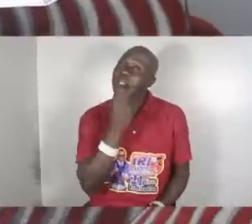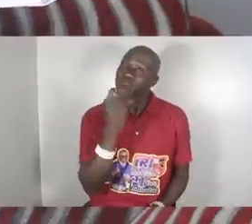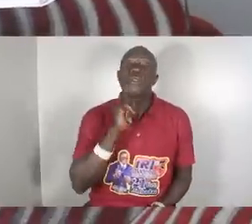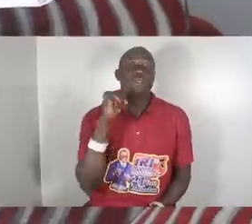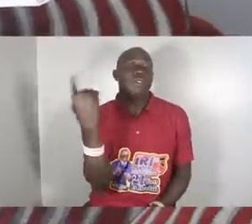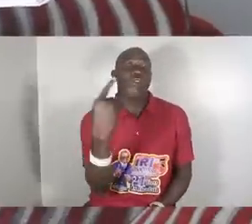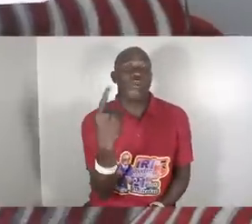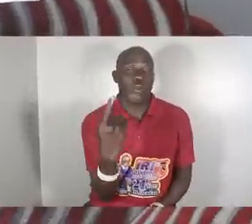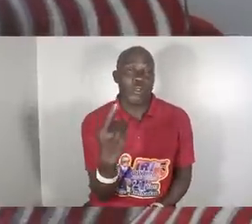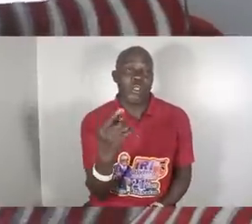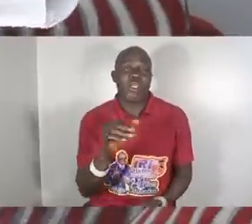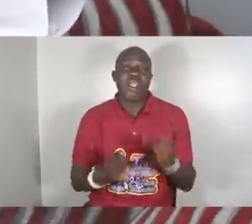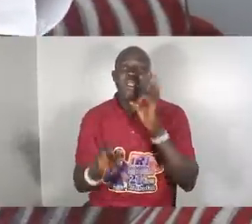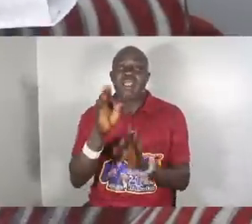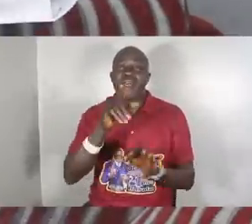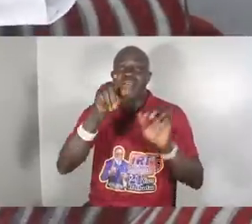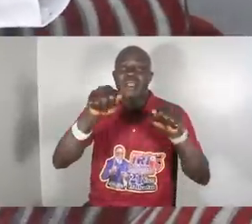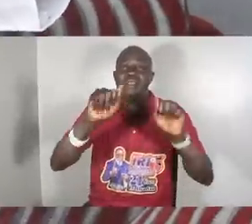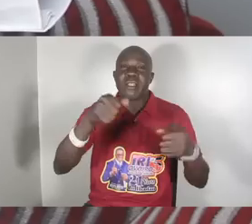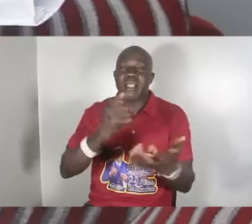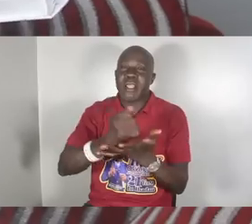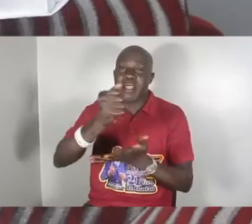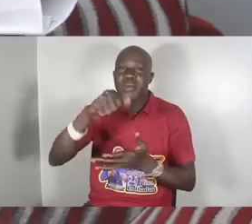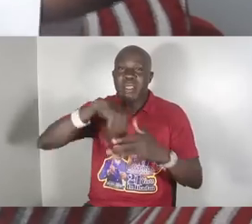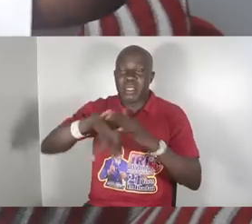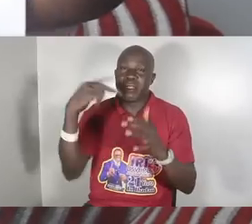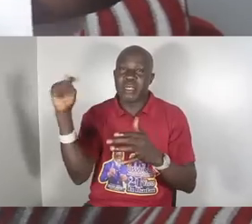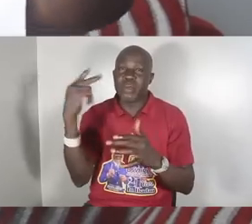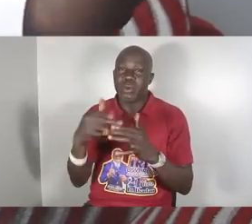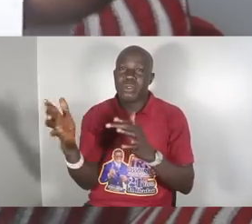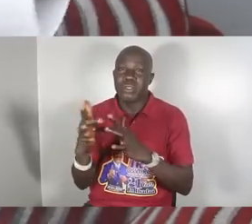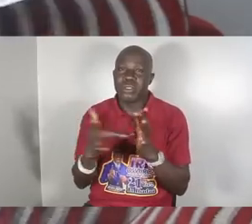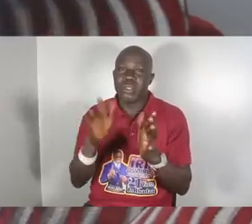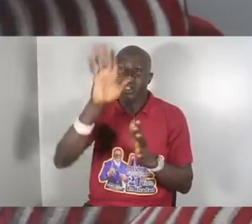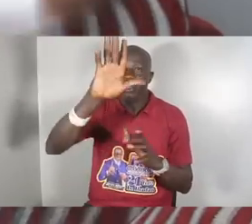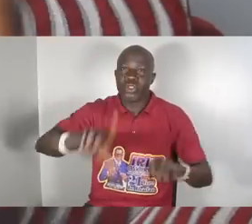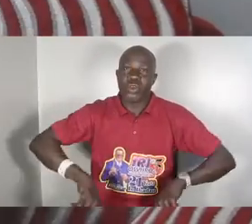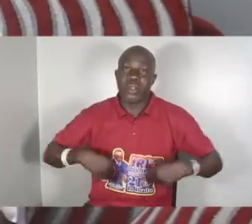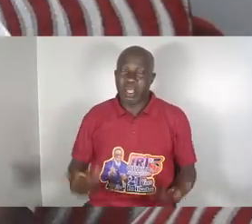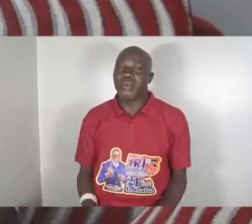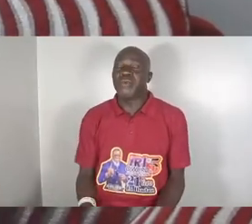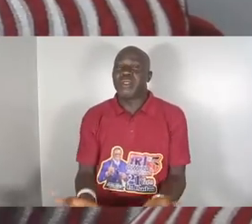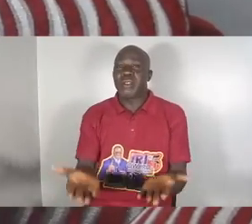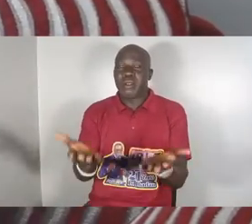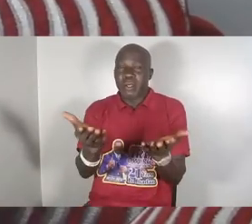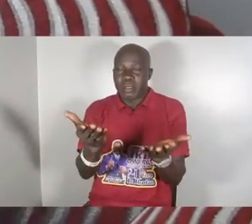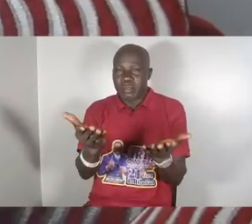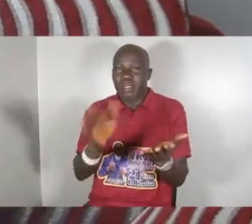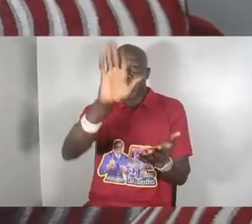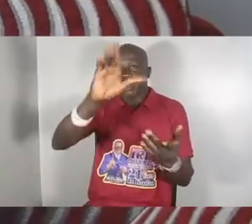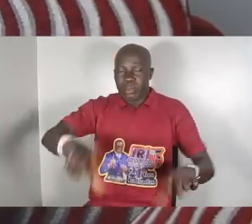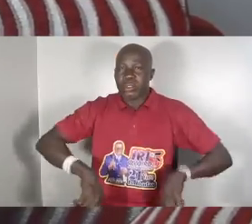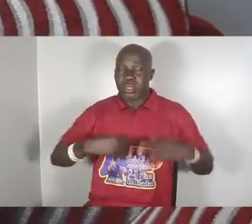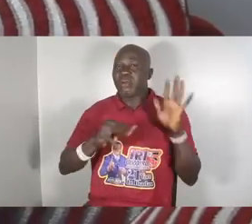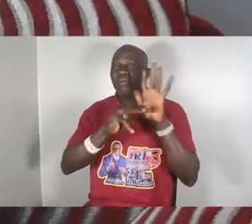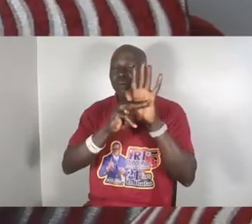da soro I speak not alone bo ba le se amen you can say amen ni oruko Jesu in the name of Jesus aye re a dide amen aye re